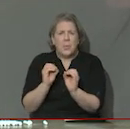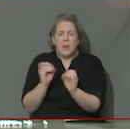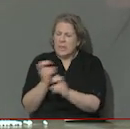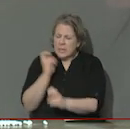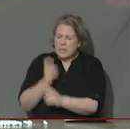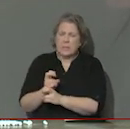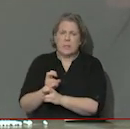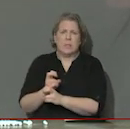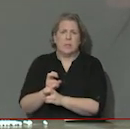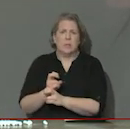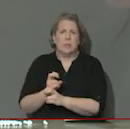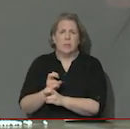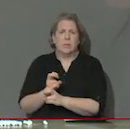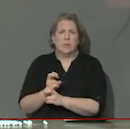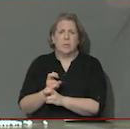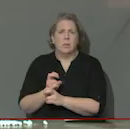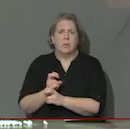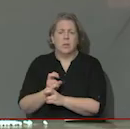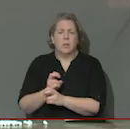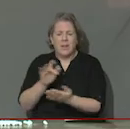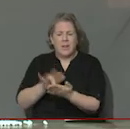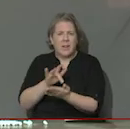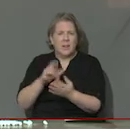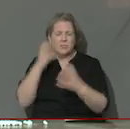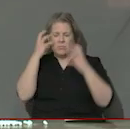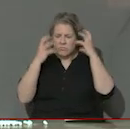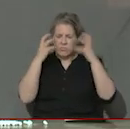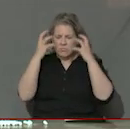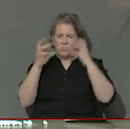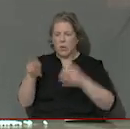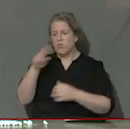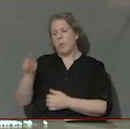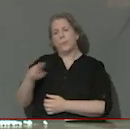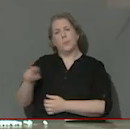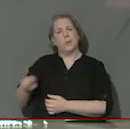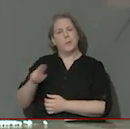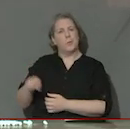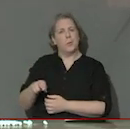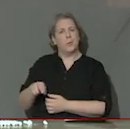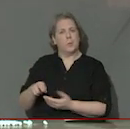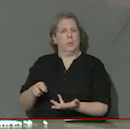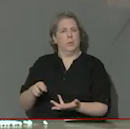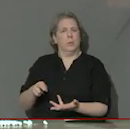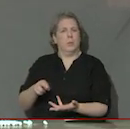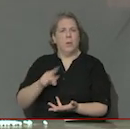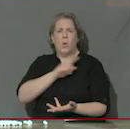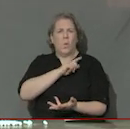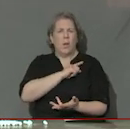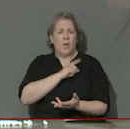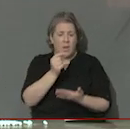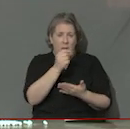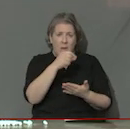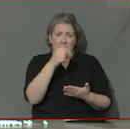have to work backwards. They struggle to mark. Then they mark it wrong because they don't use their